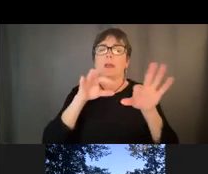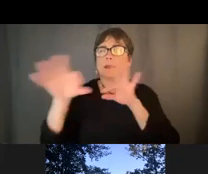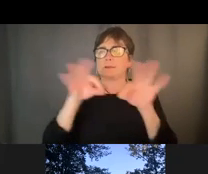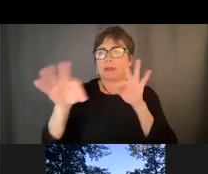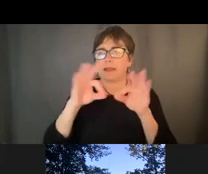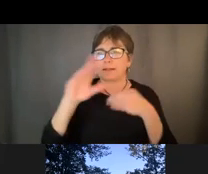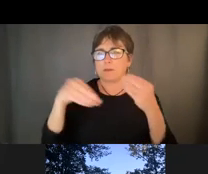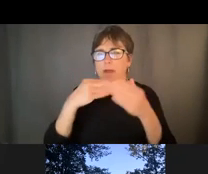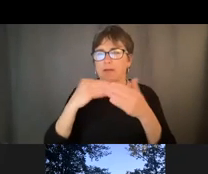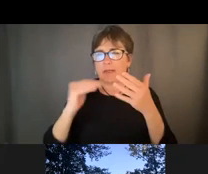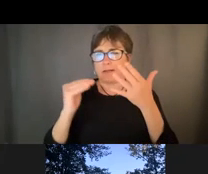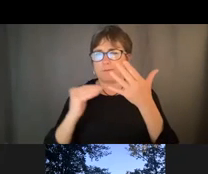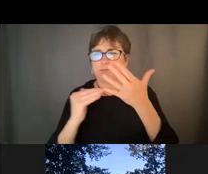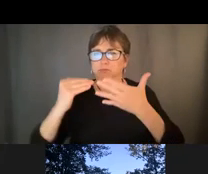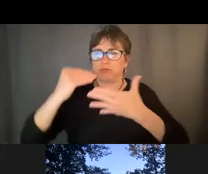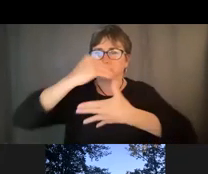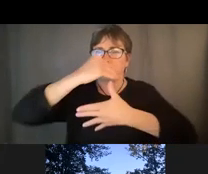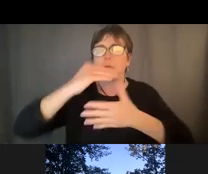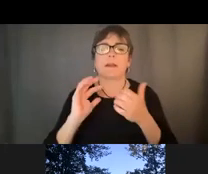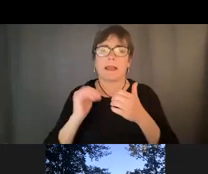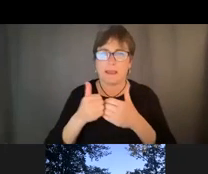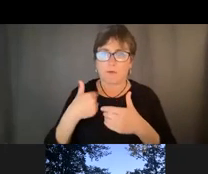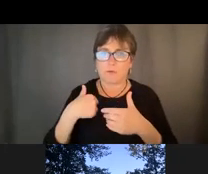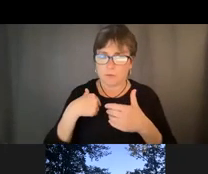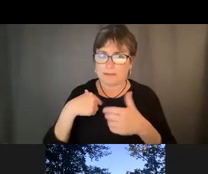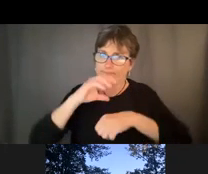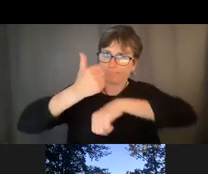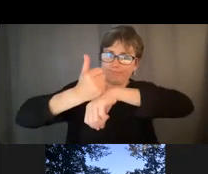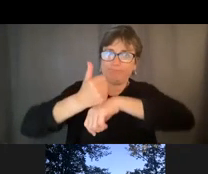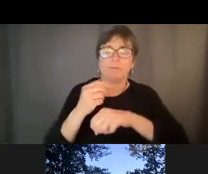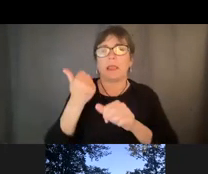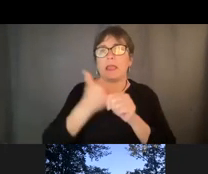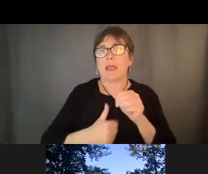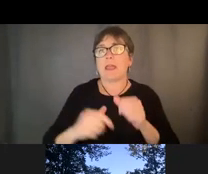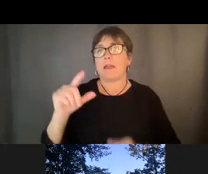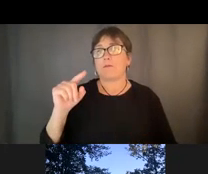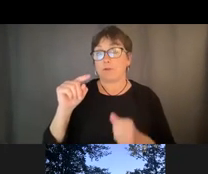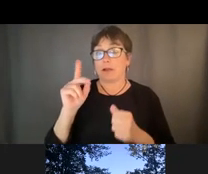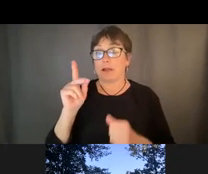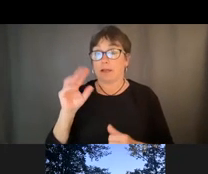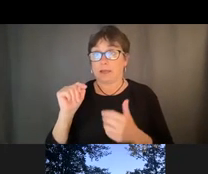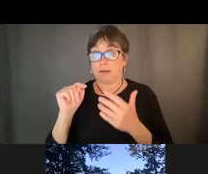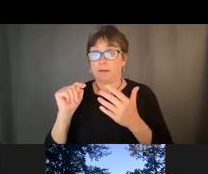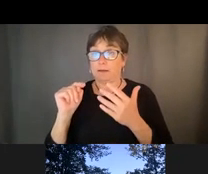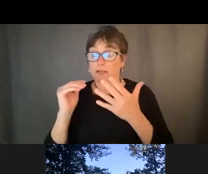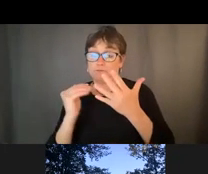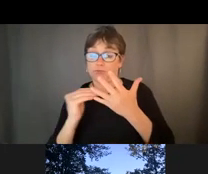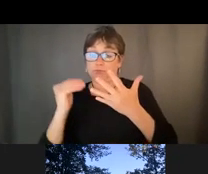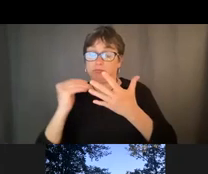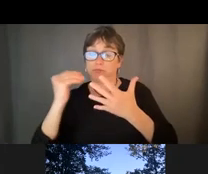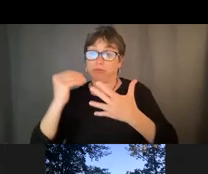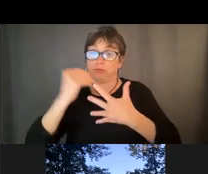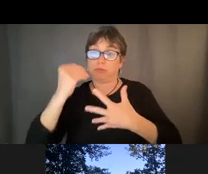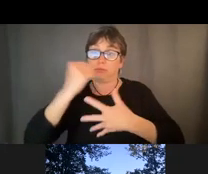we structured these things. But then every toolkit here is listed in the order which you really should be interacting with them.